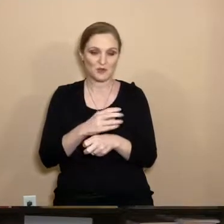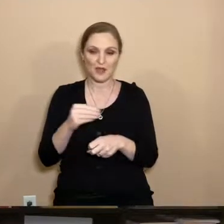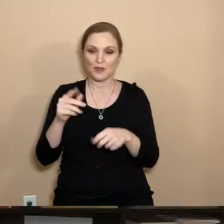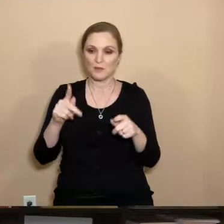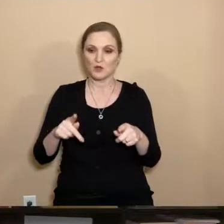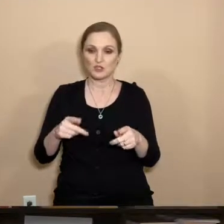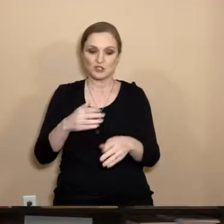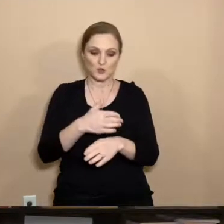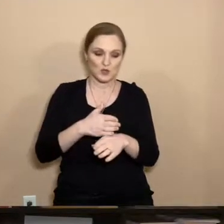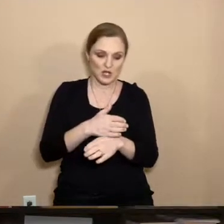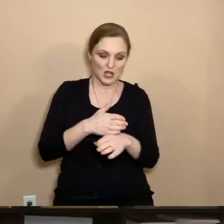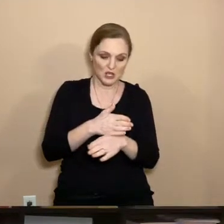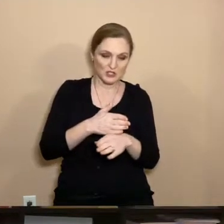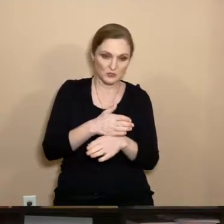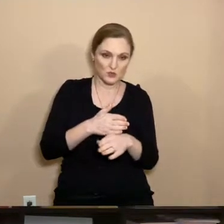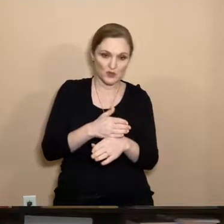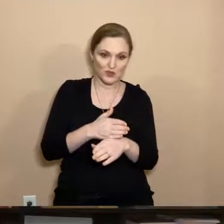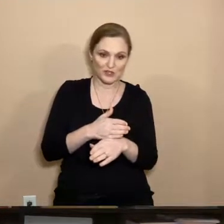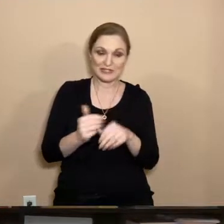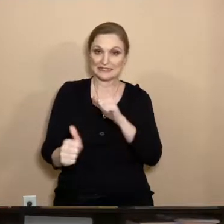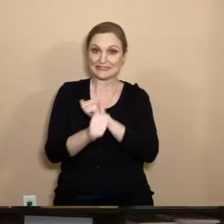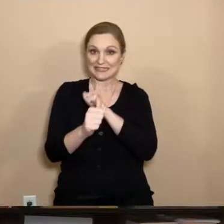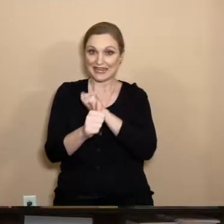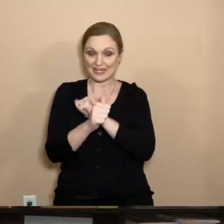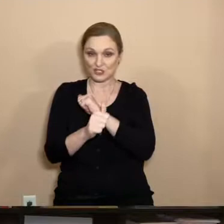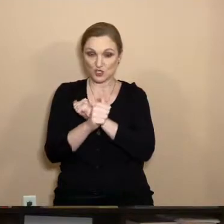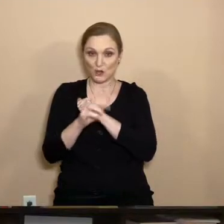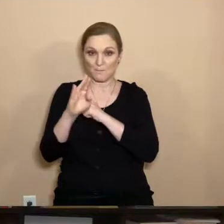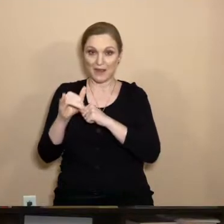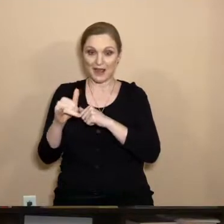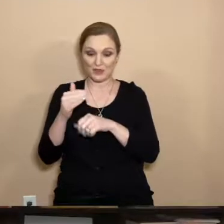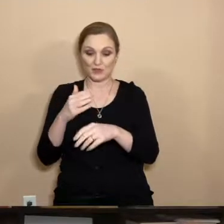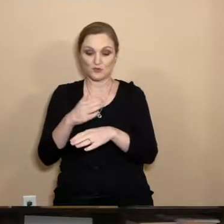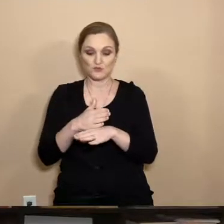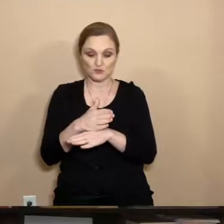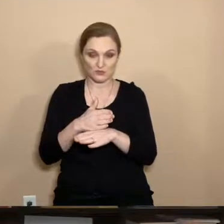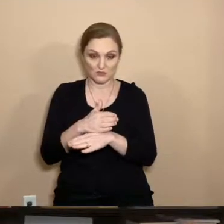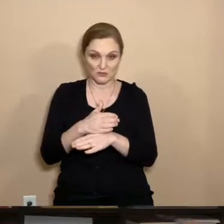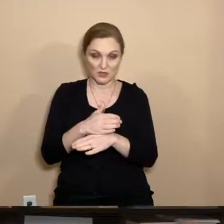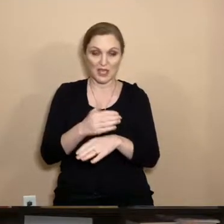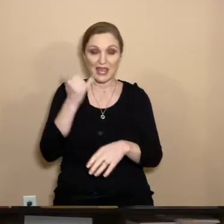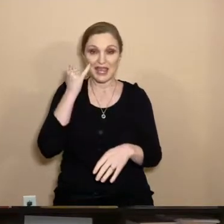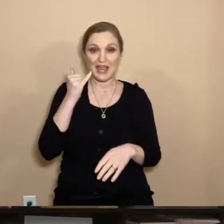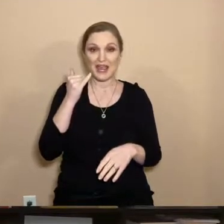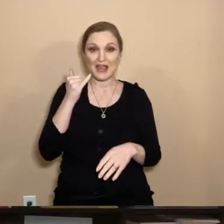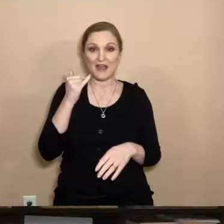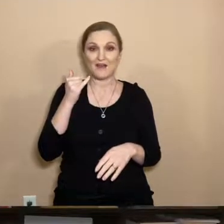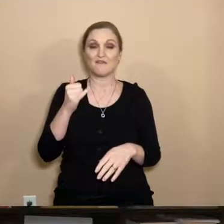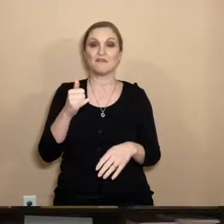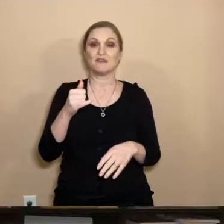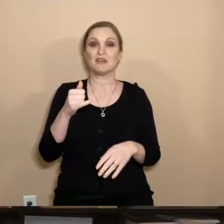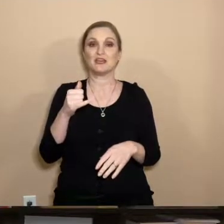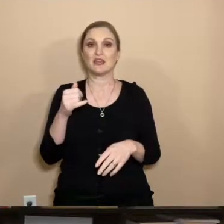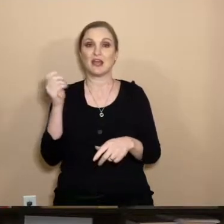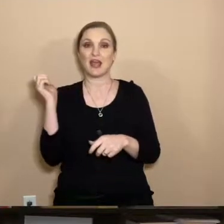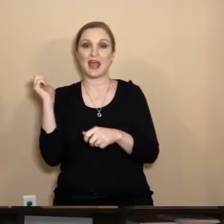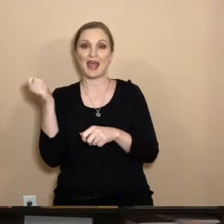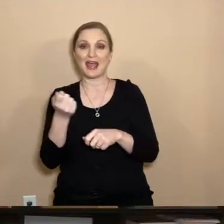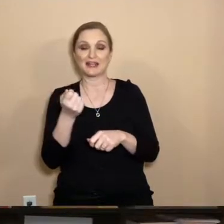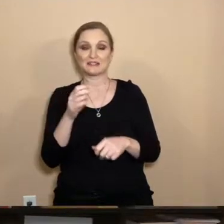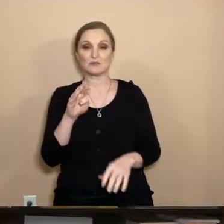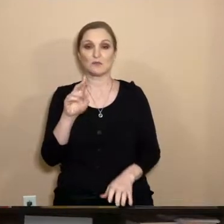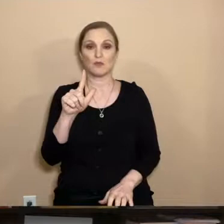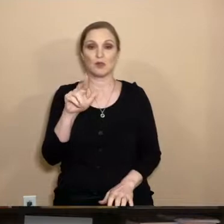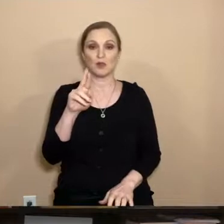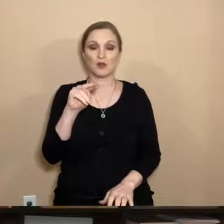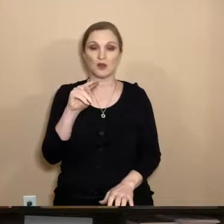splits logs is endangered by them. If the iron is blunt and one does not sharpen the edge, he must use more